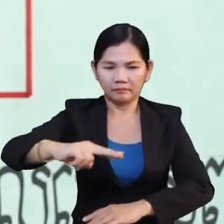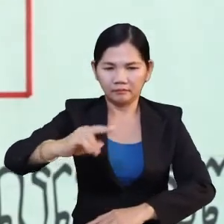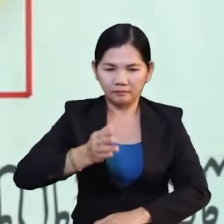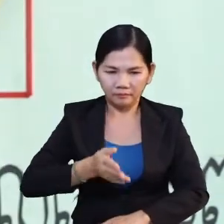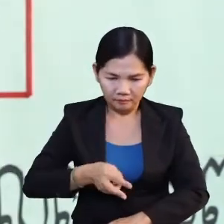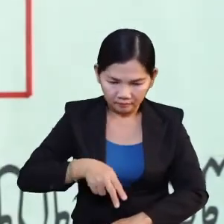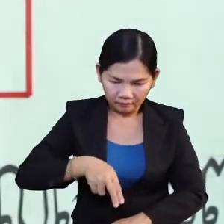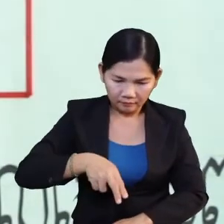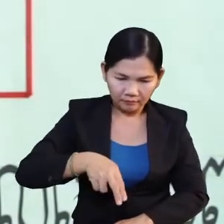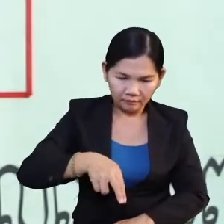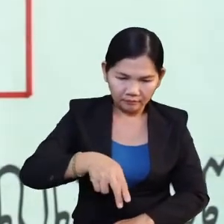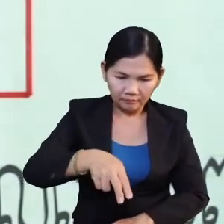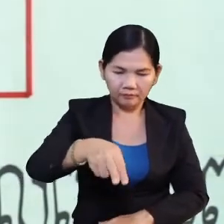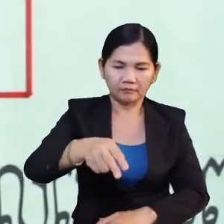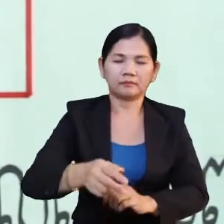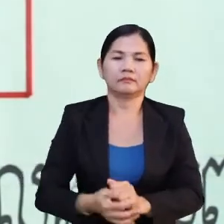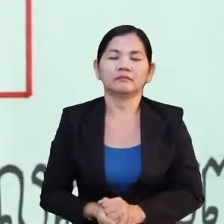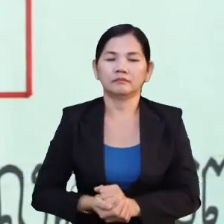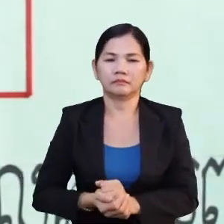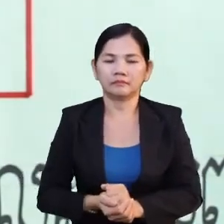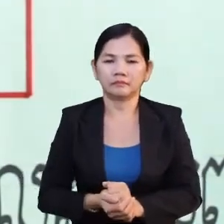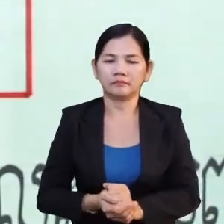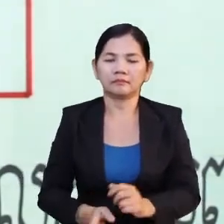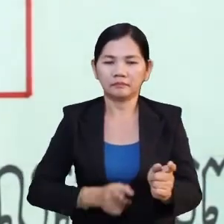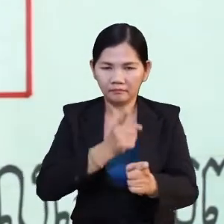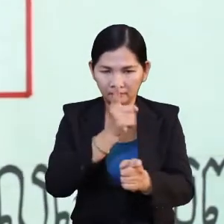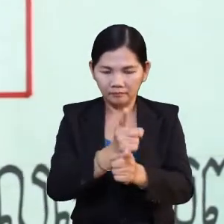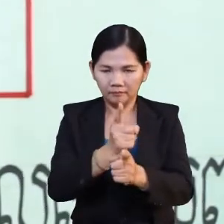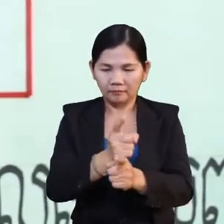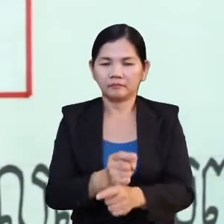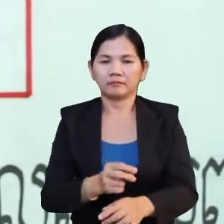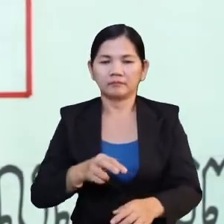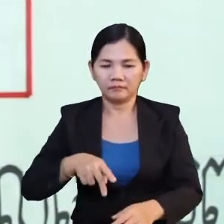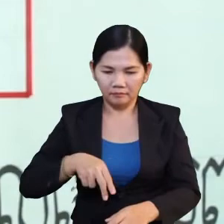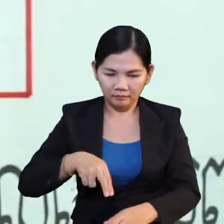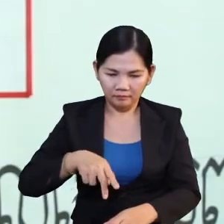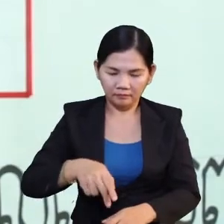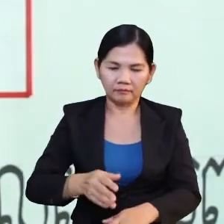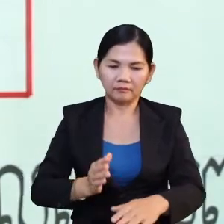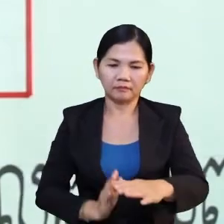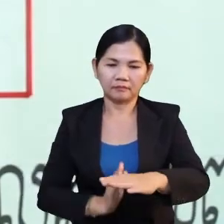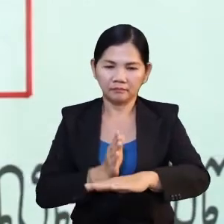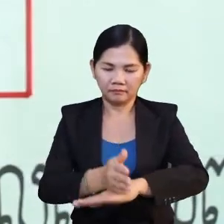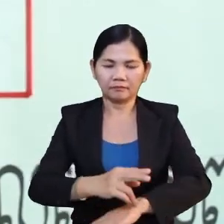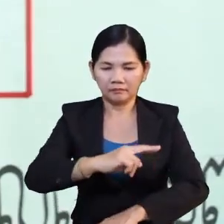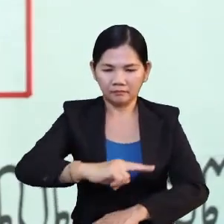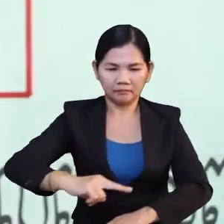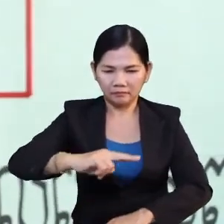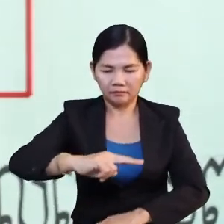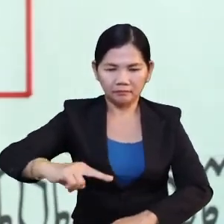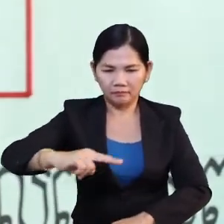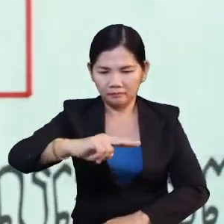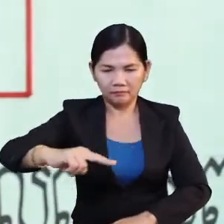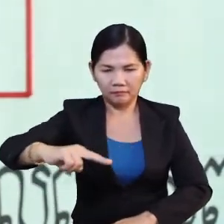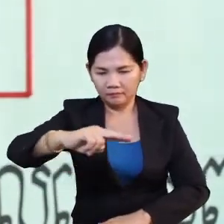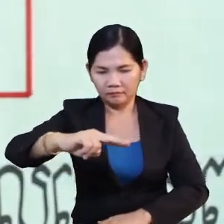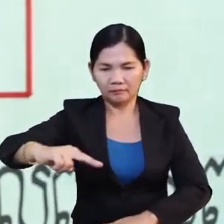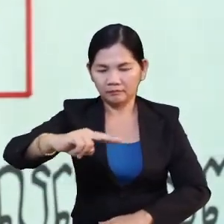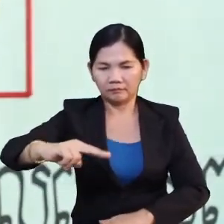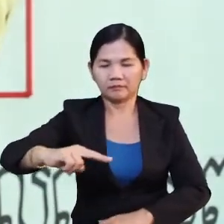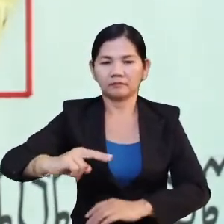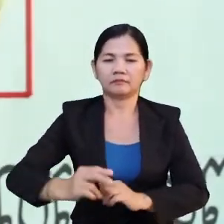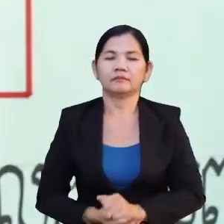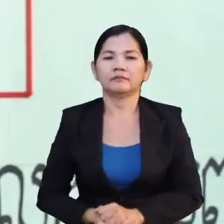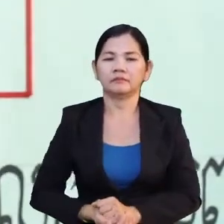tongue, knoll, chan con snap my dung tear. Throat, dark long plow, tam, come no cut the